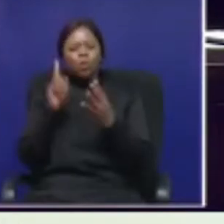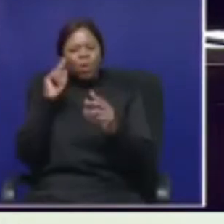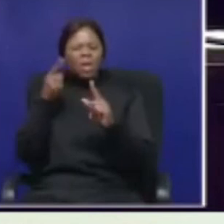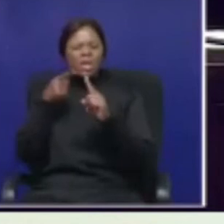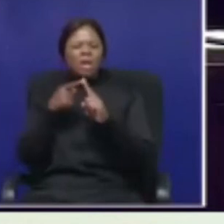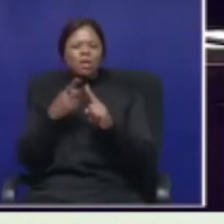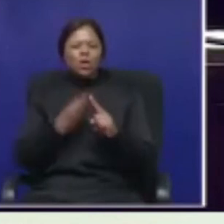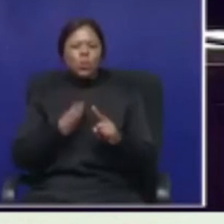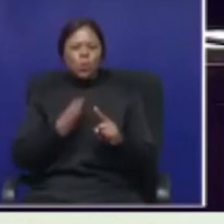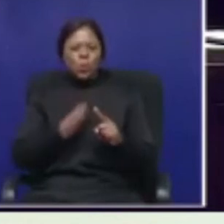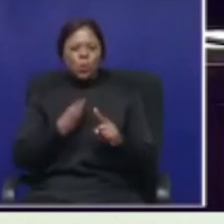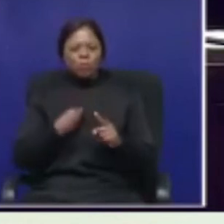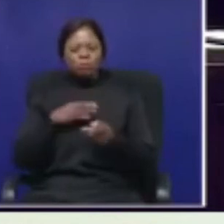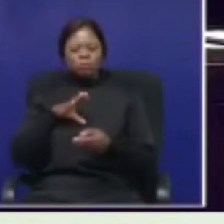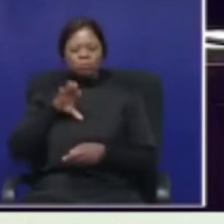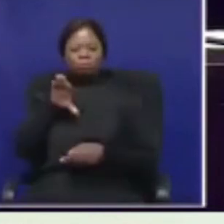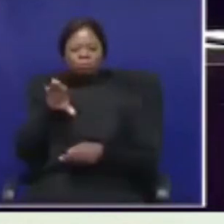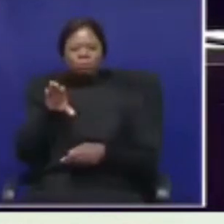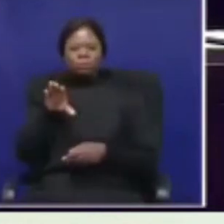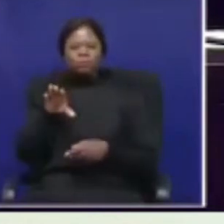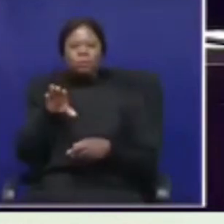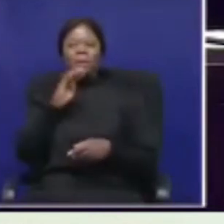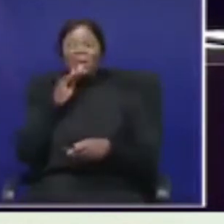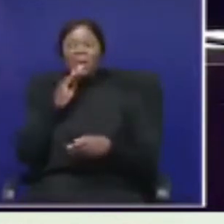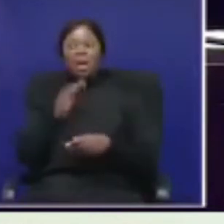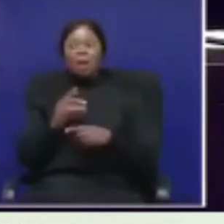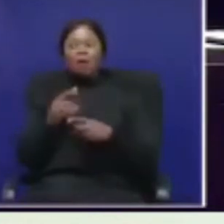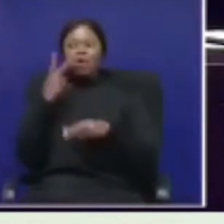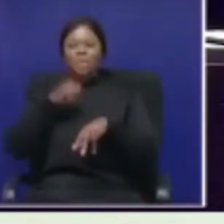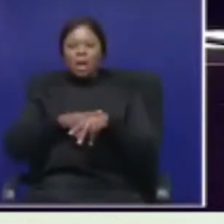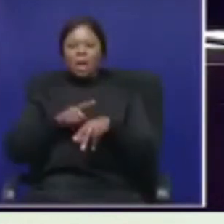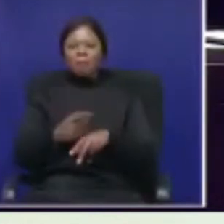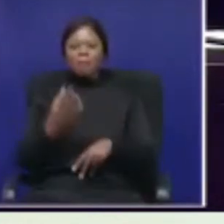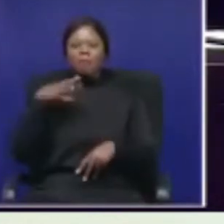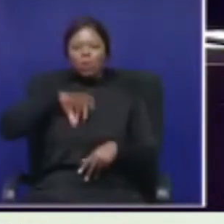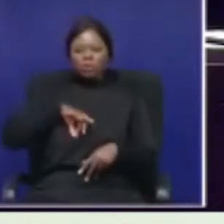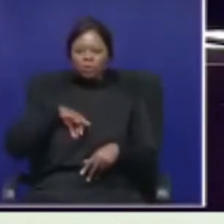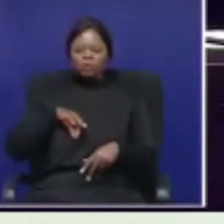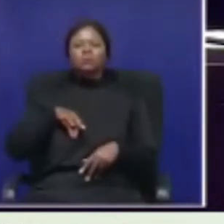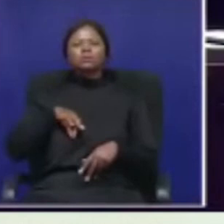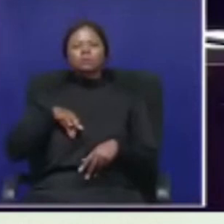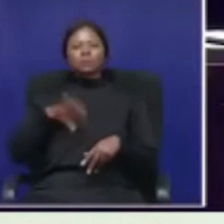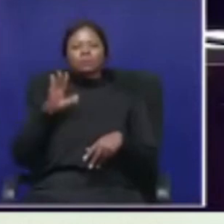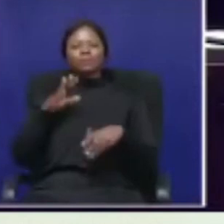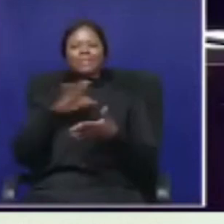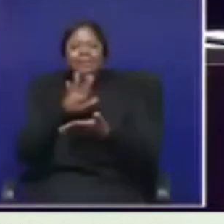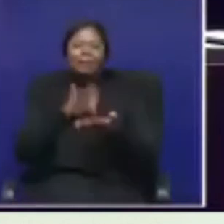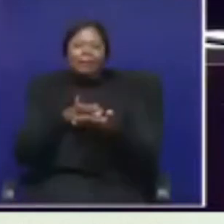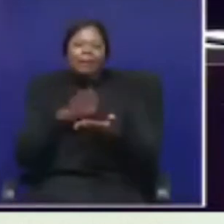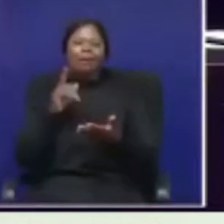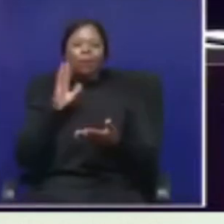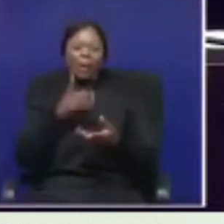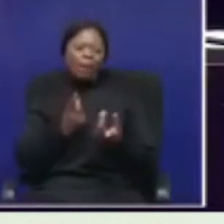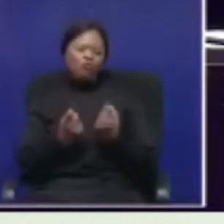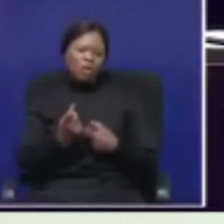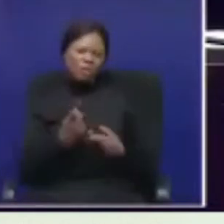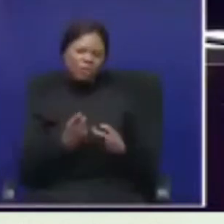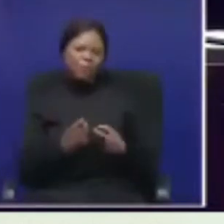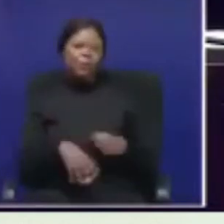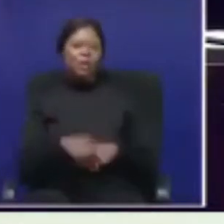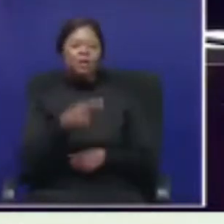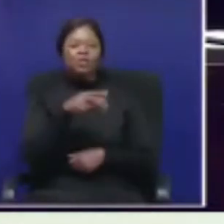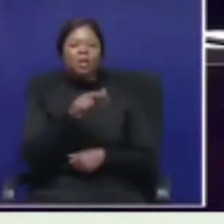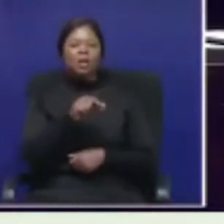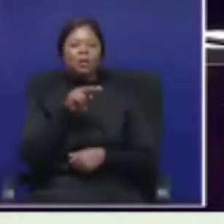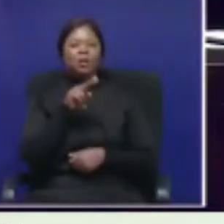wage incentive that makes hiring first-time workers attractive and sustainable. Honourable Speaker, the GNU is beginning to act.